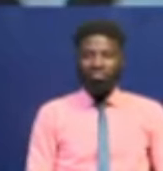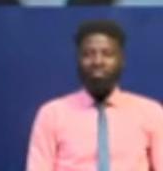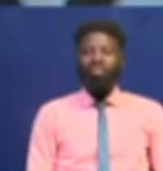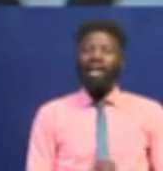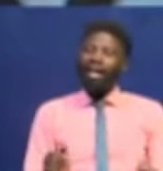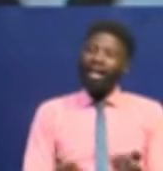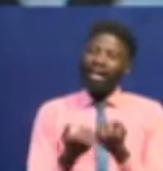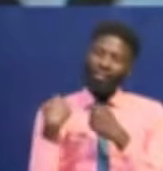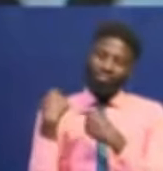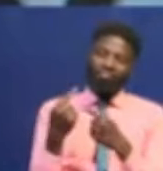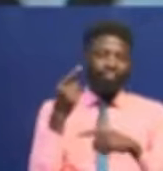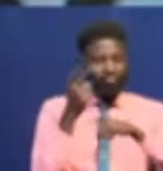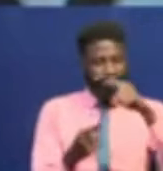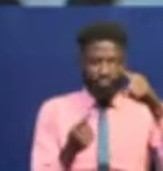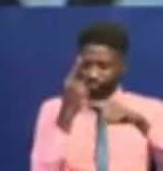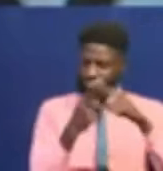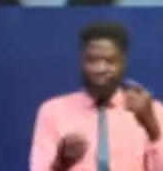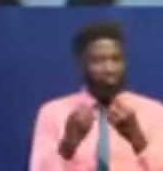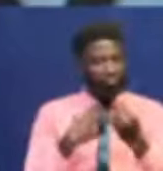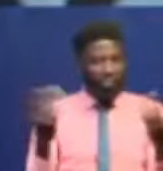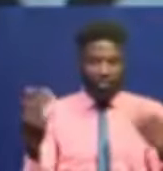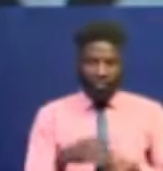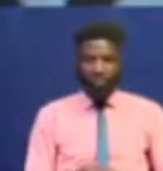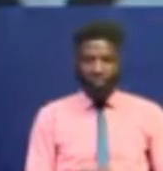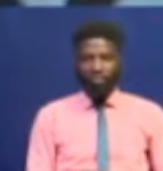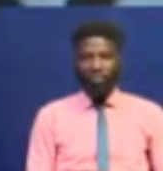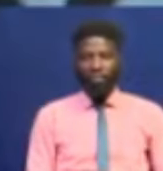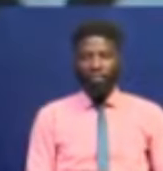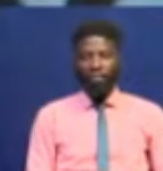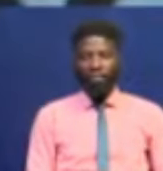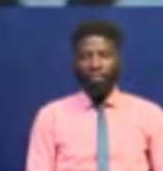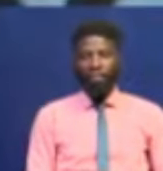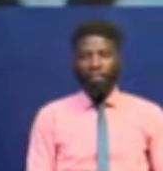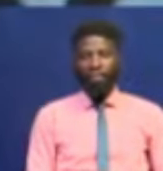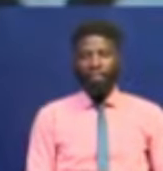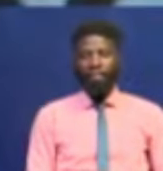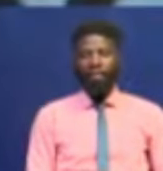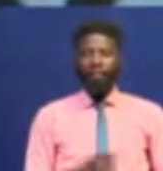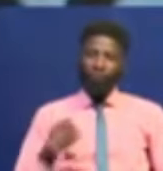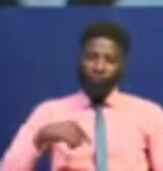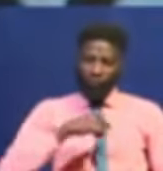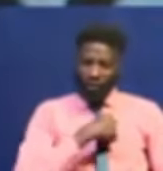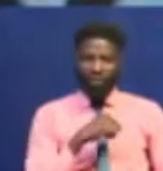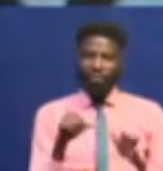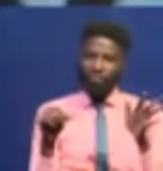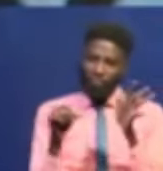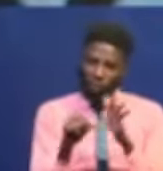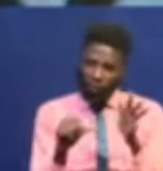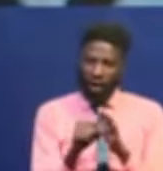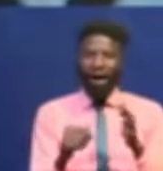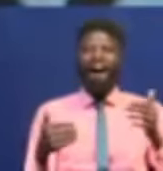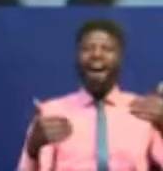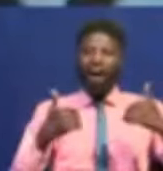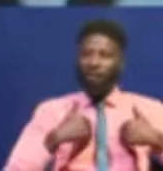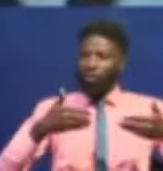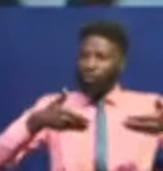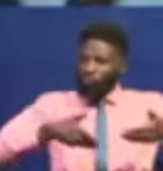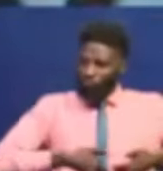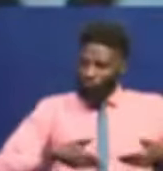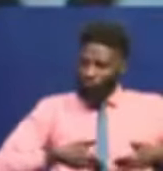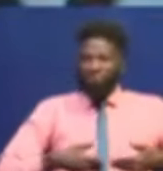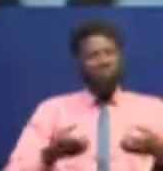product of many years. We've had a problem, a youth bulge,